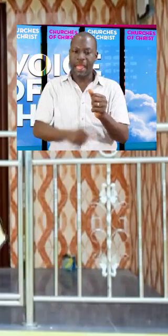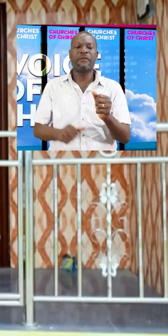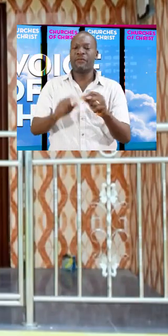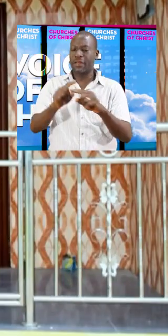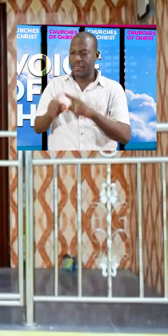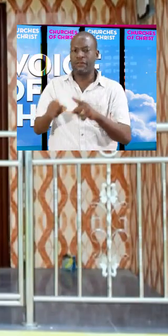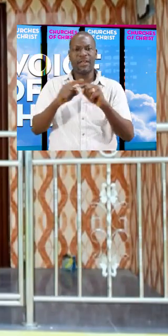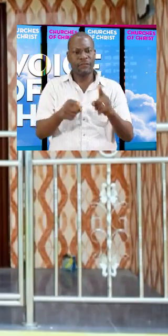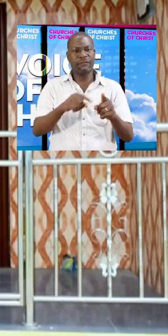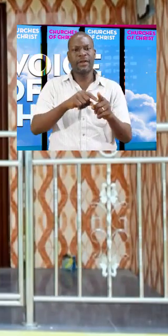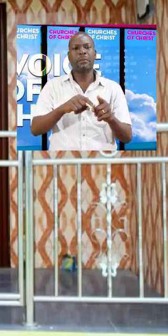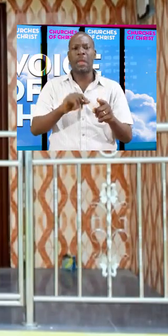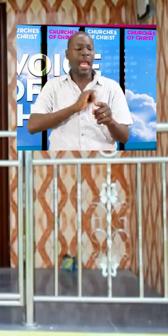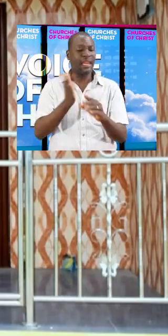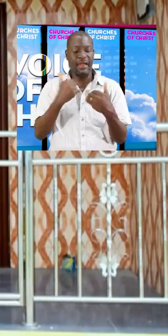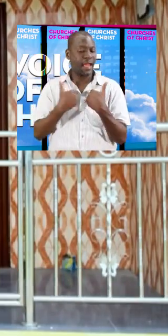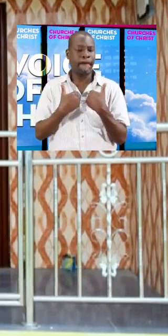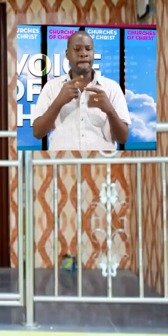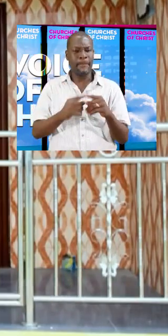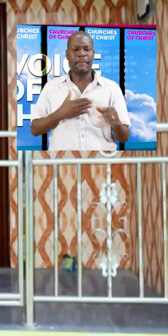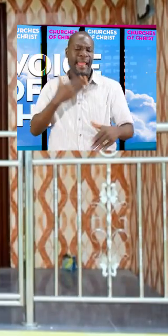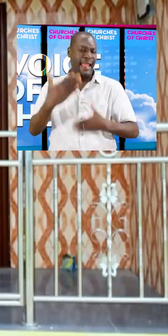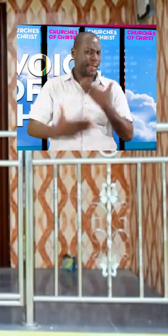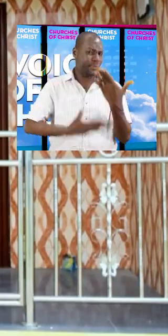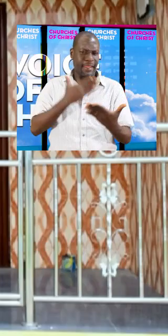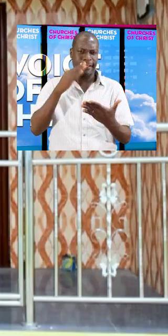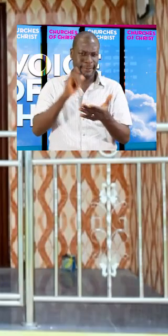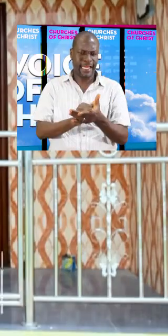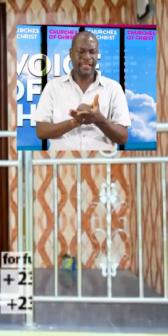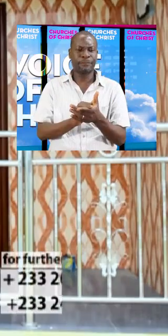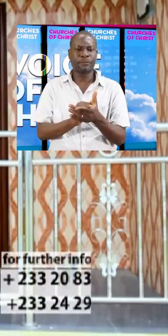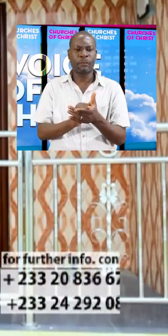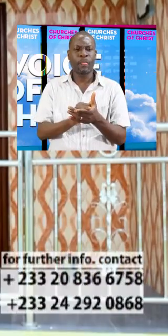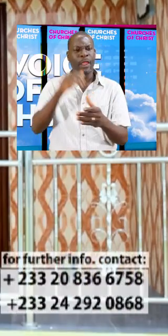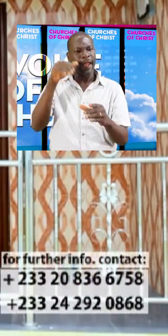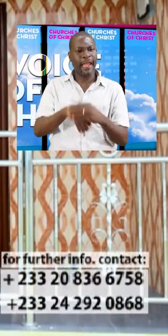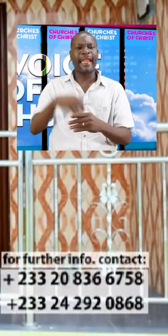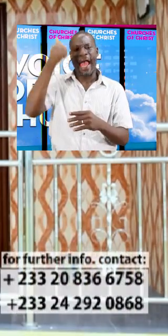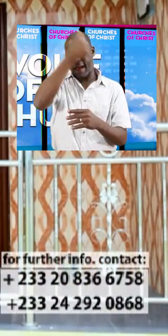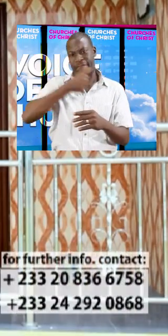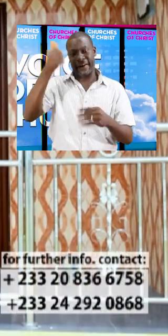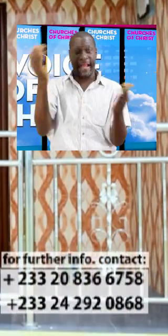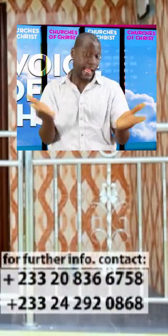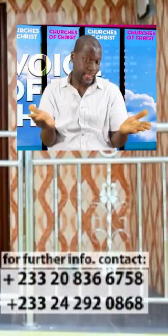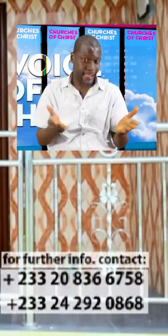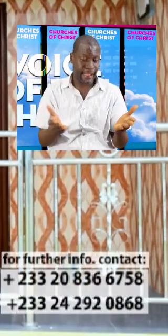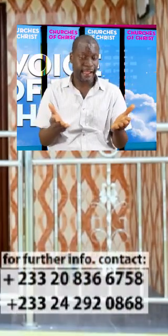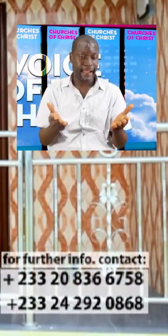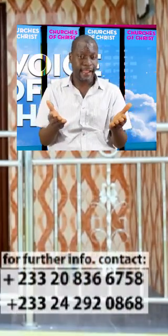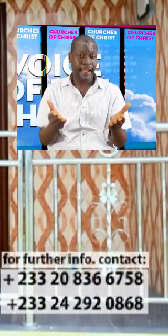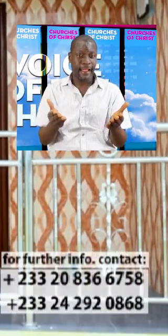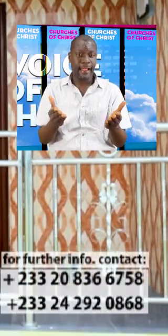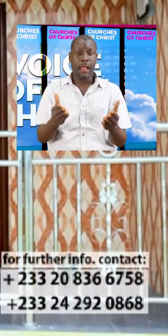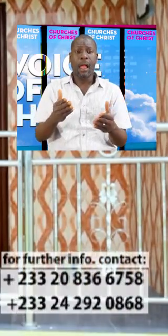first year na manije a me wo ene se wo Africa continent is ono madofonom